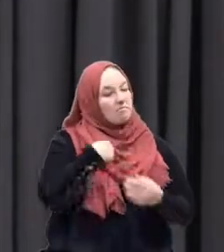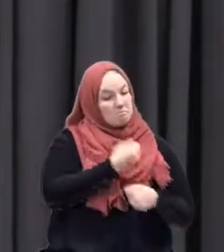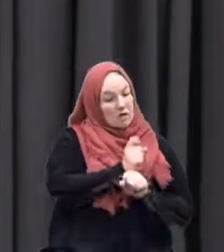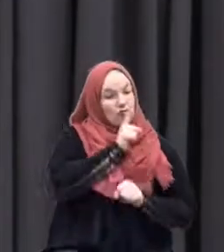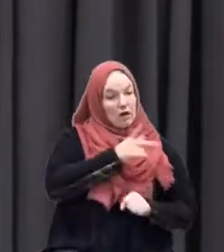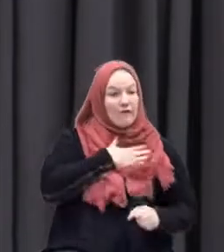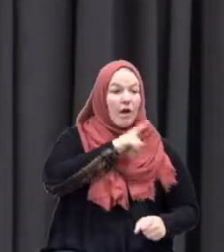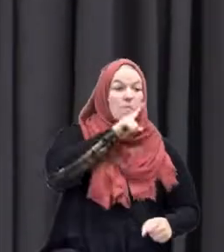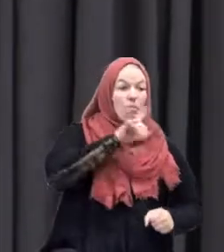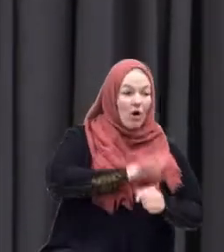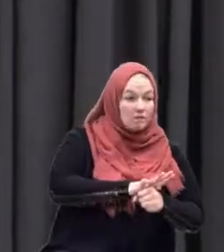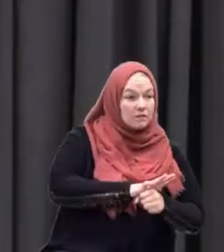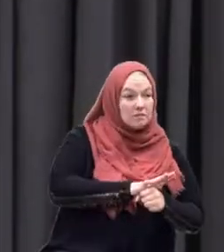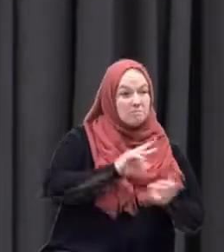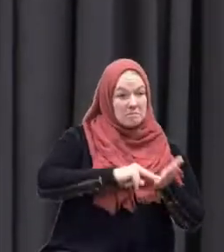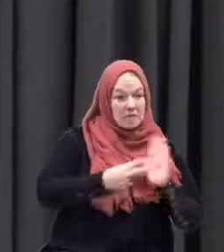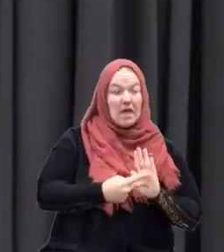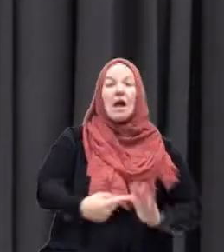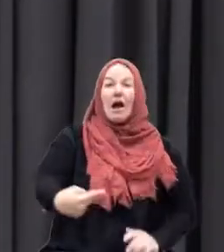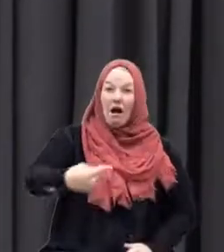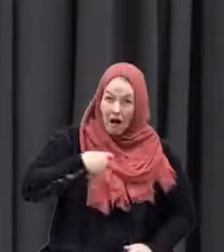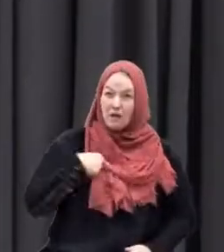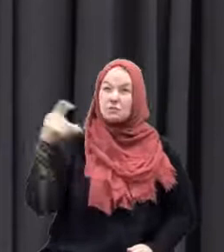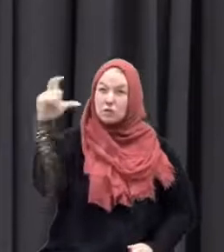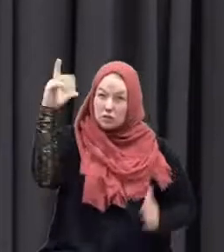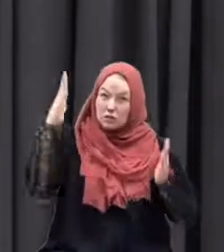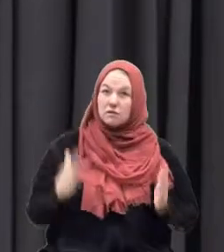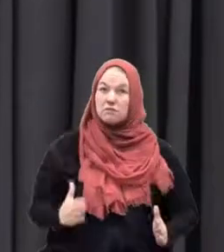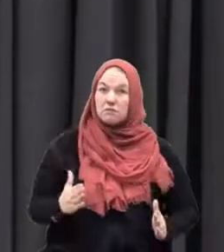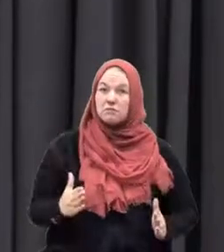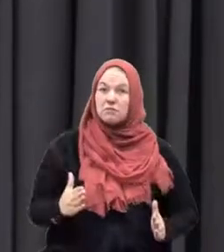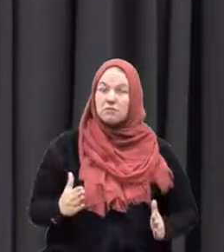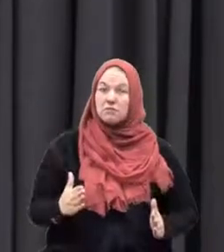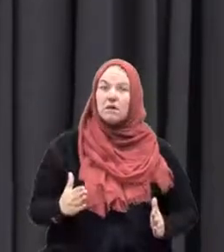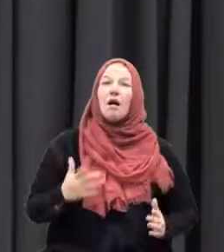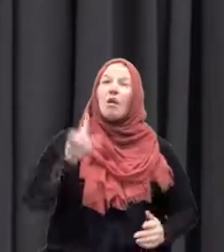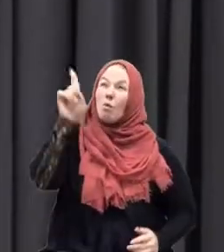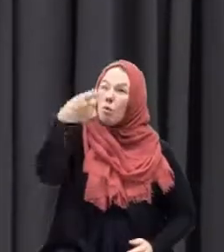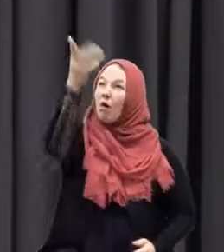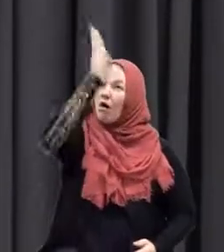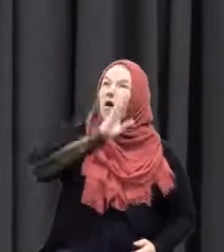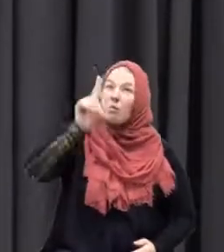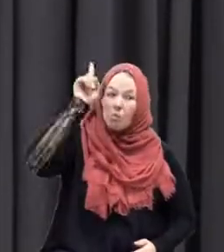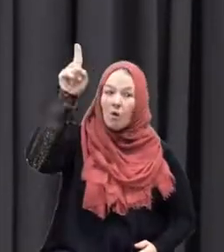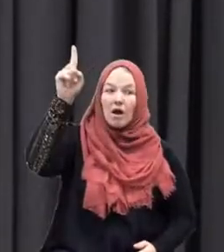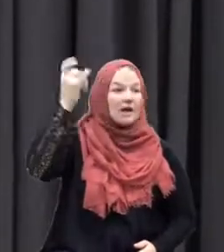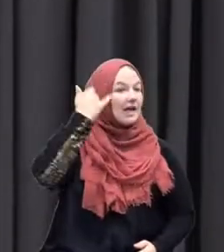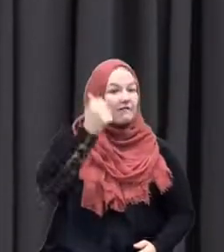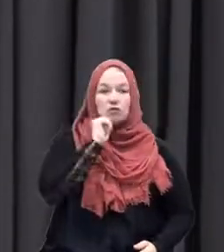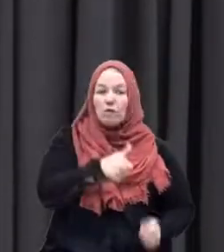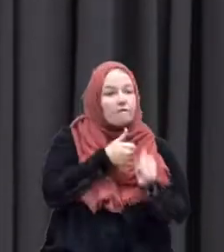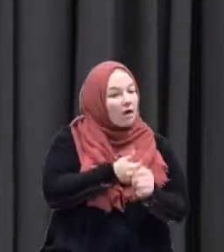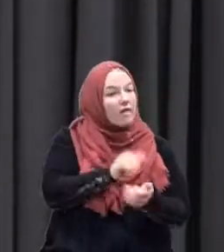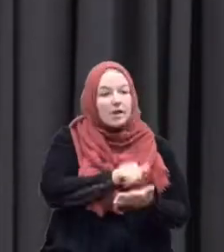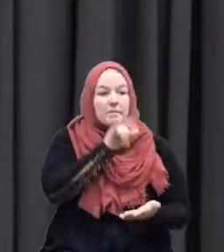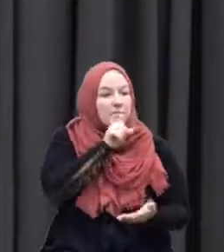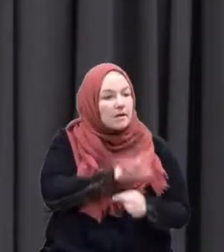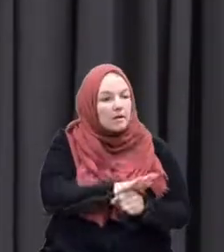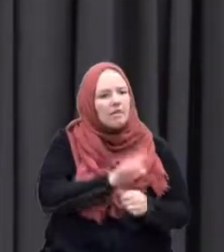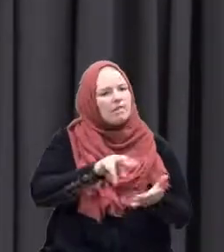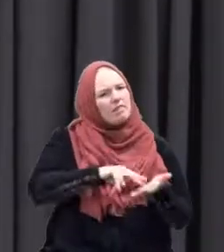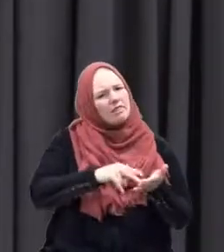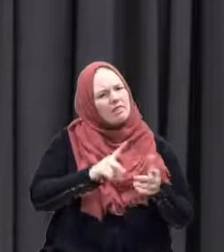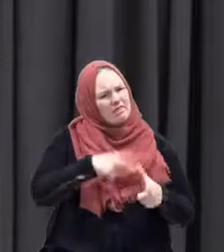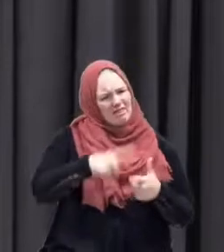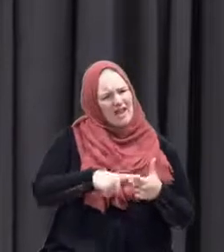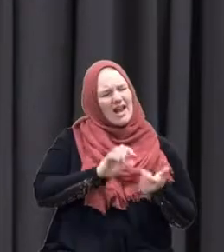promises. When we committed and said, La ilaha illallah, unless we deliver on this commitment, why should we